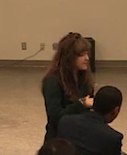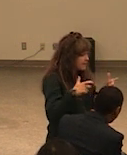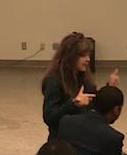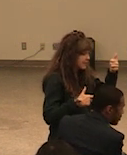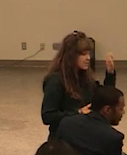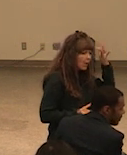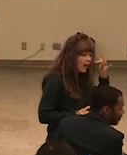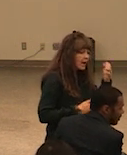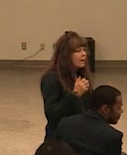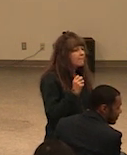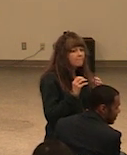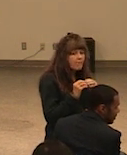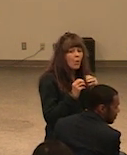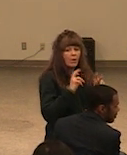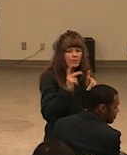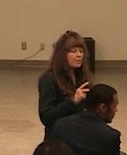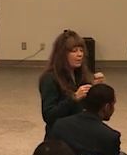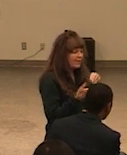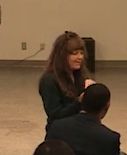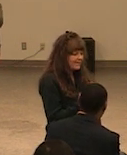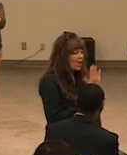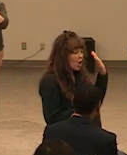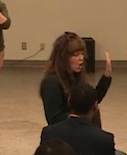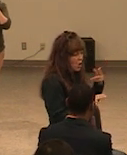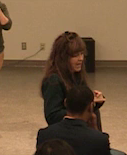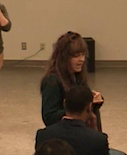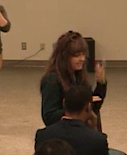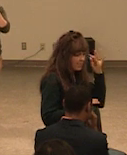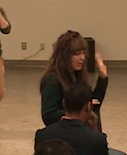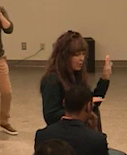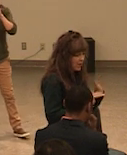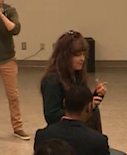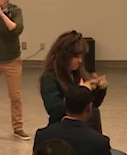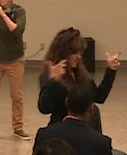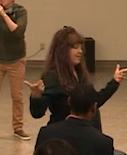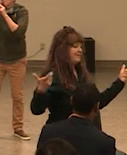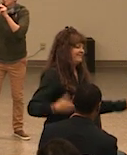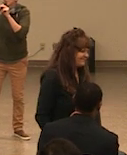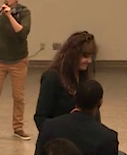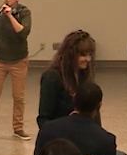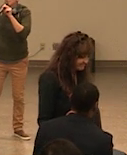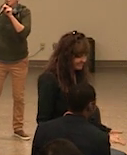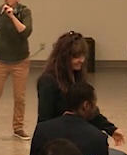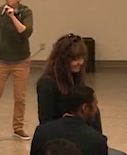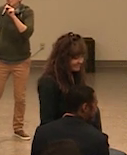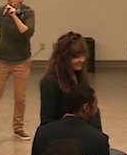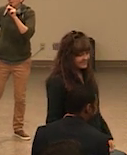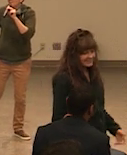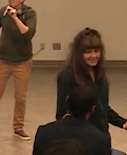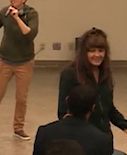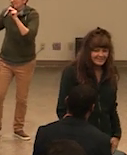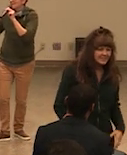Okay, let's hear from three folks on some reflections of the Wordle that was created by y'all's contributions. Some of it's